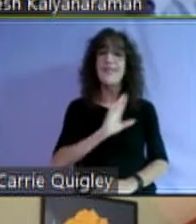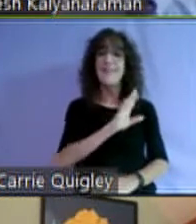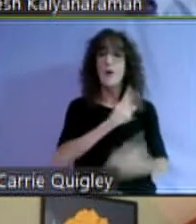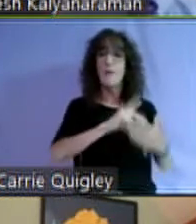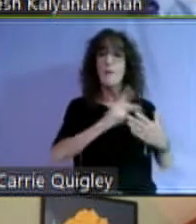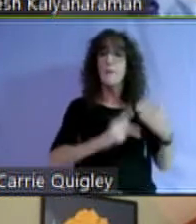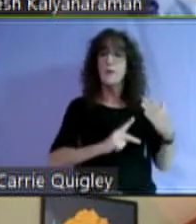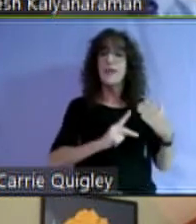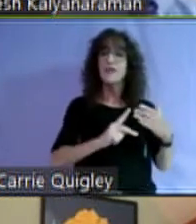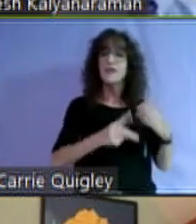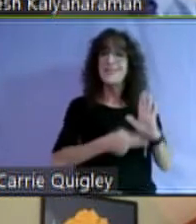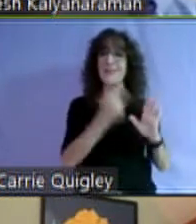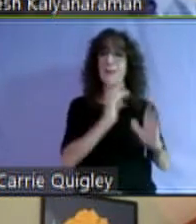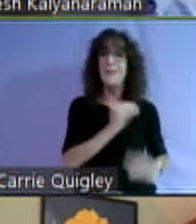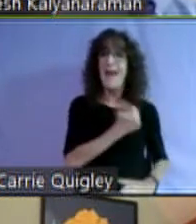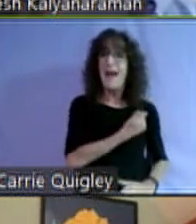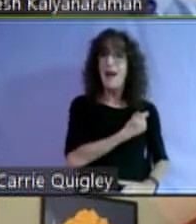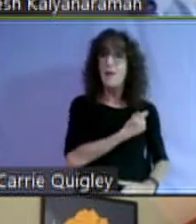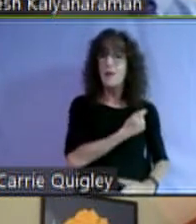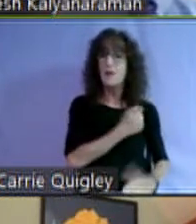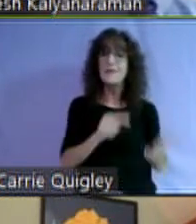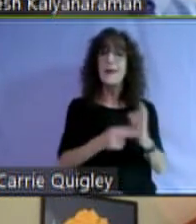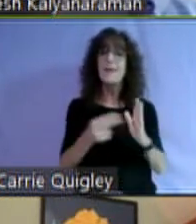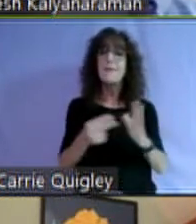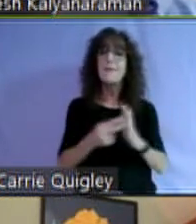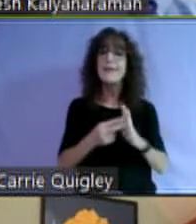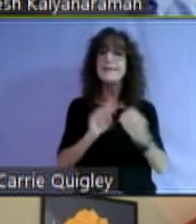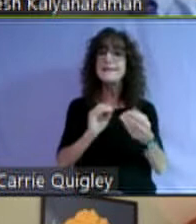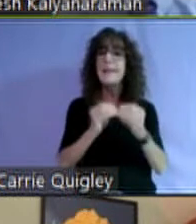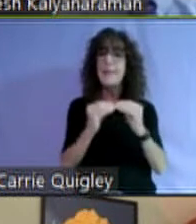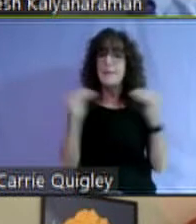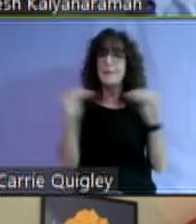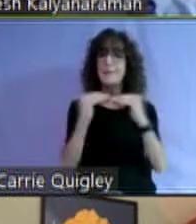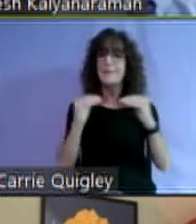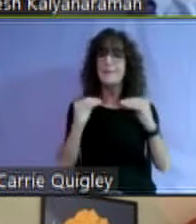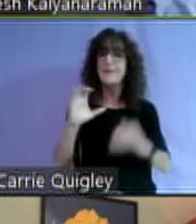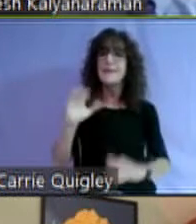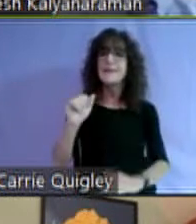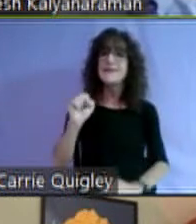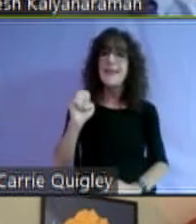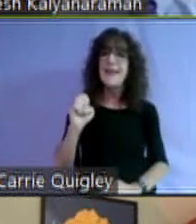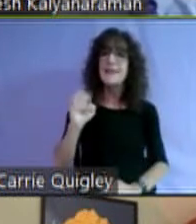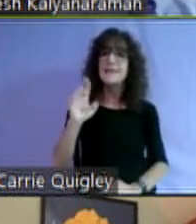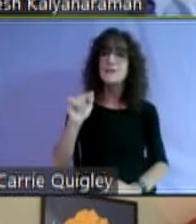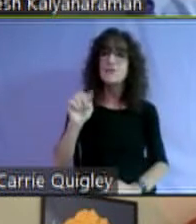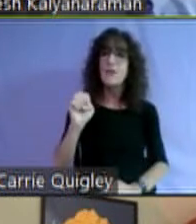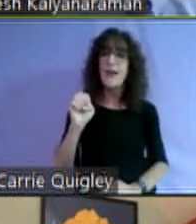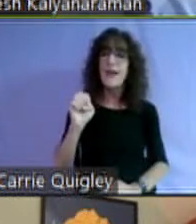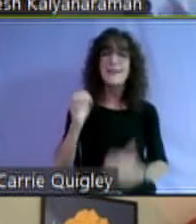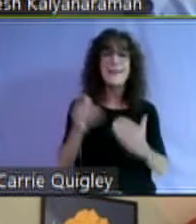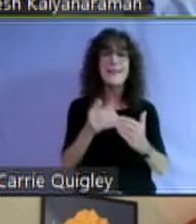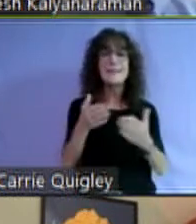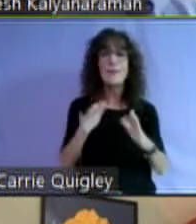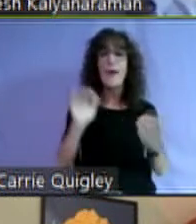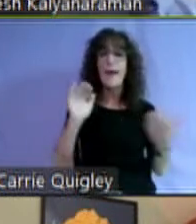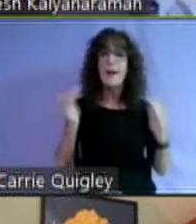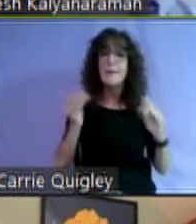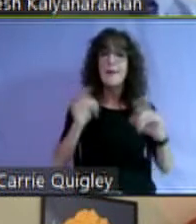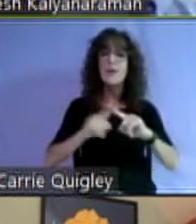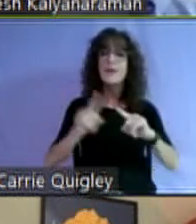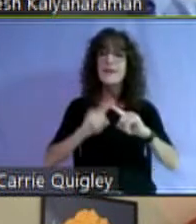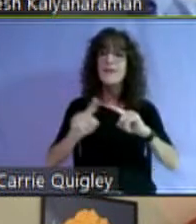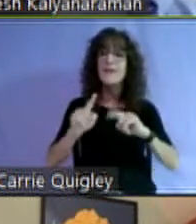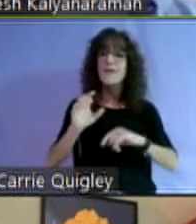is about double ours, we would have the same case rate. And so it gives us an easy way to compare how different counties or counties